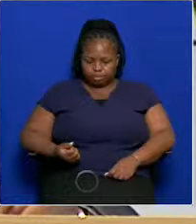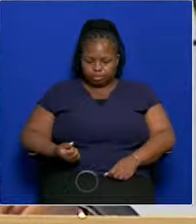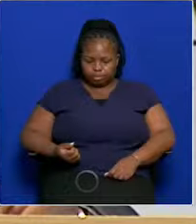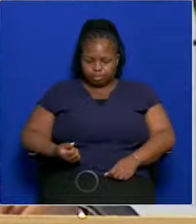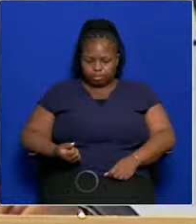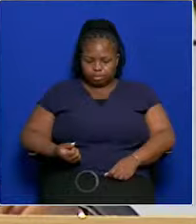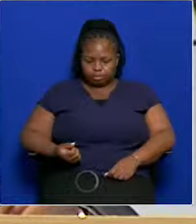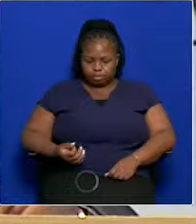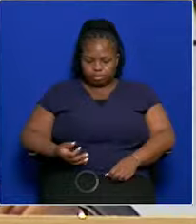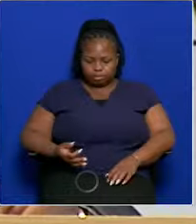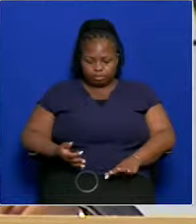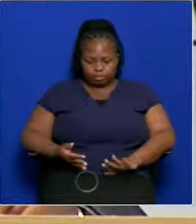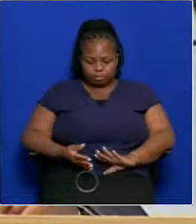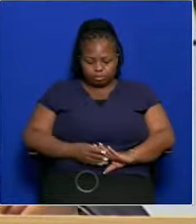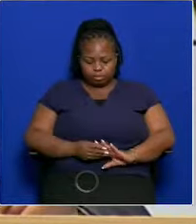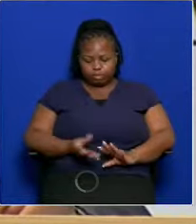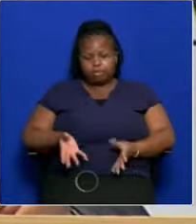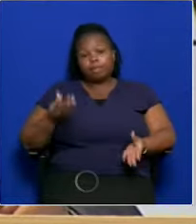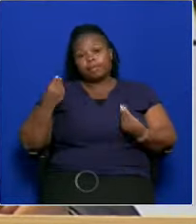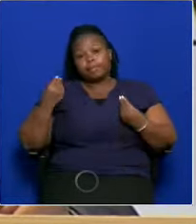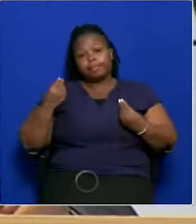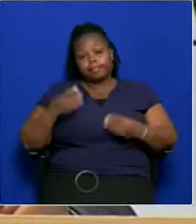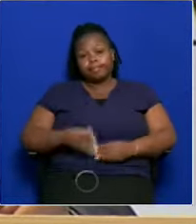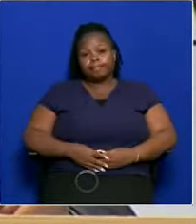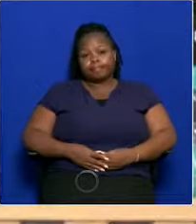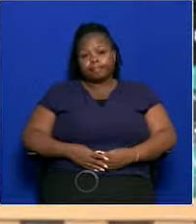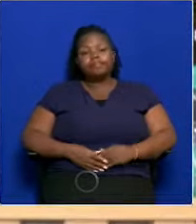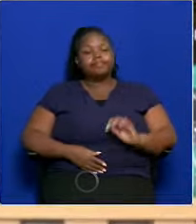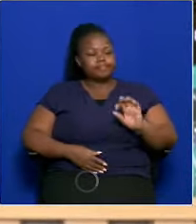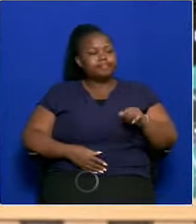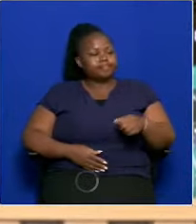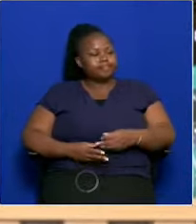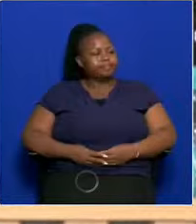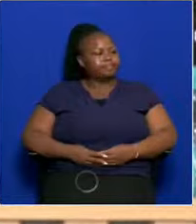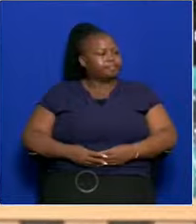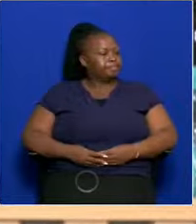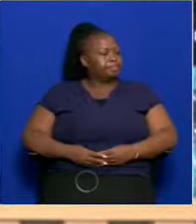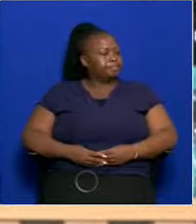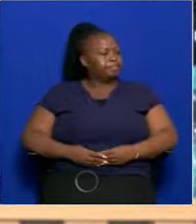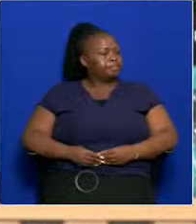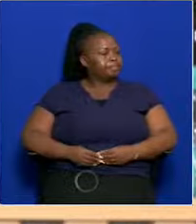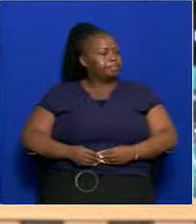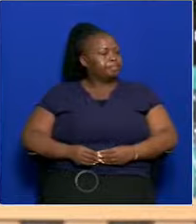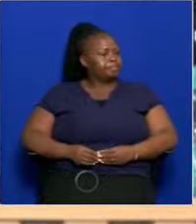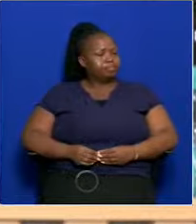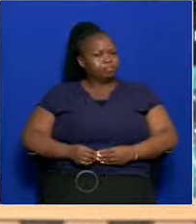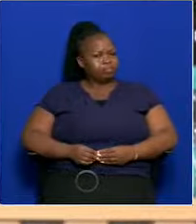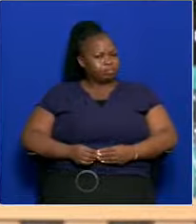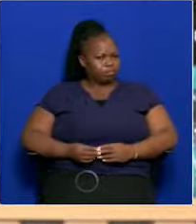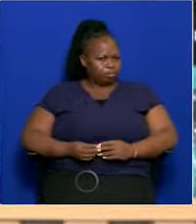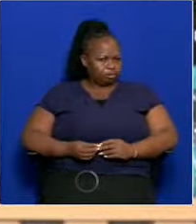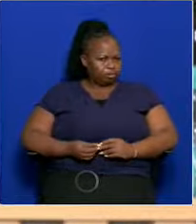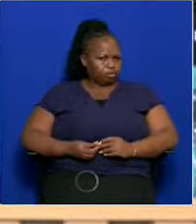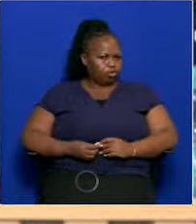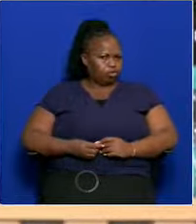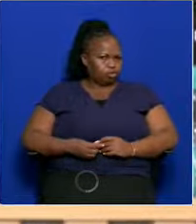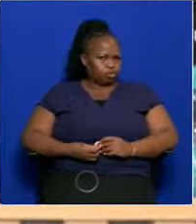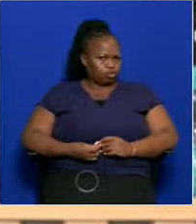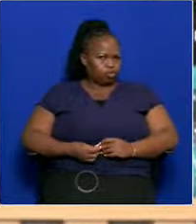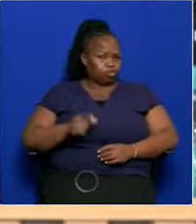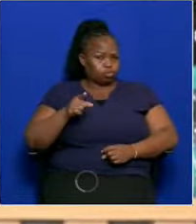Are you there, General? Yes. There you seem to be reminding him about an